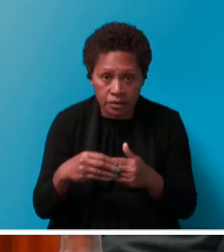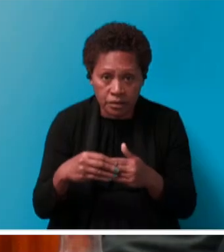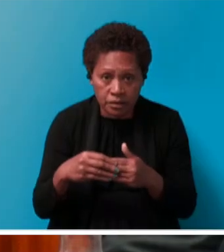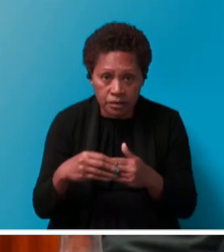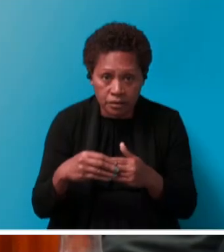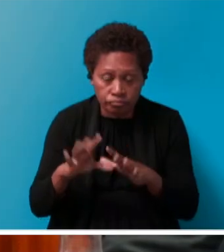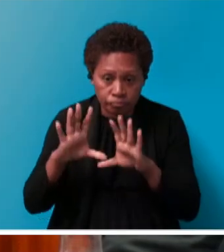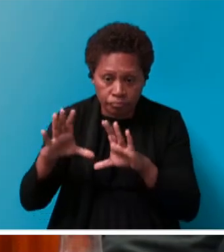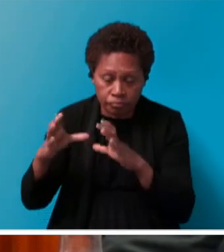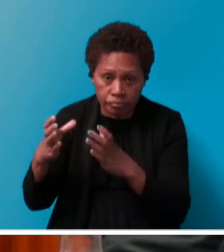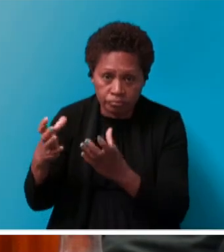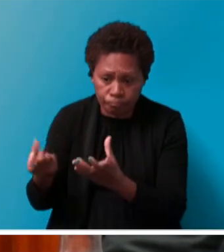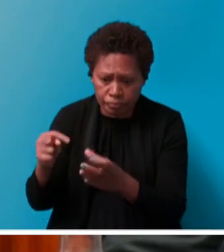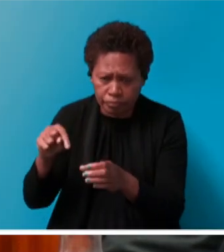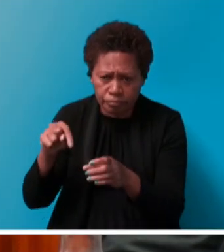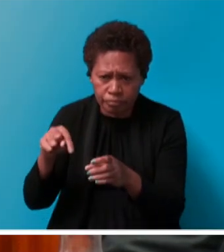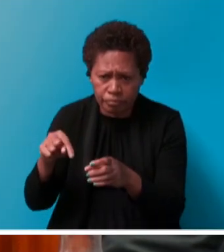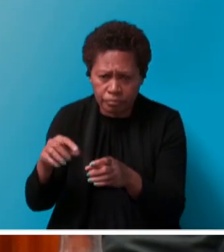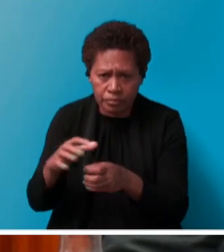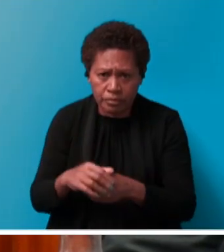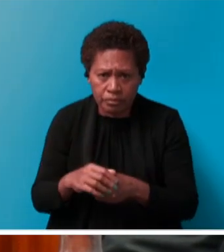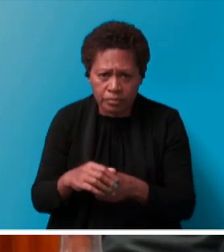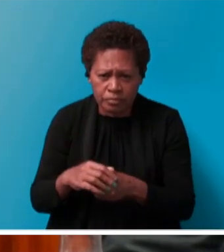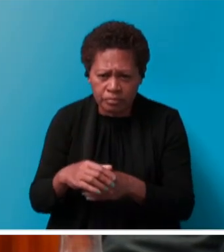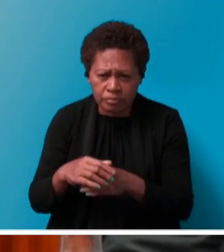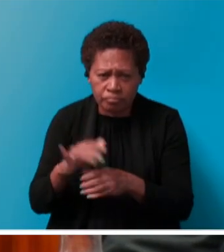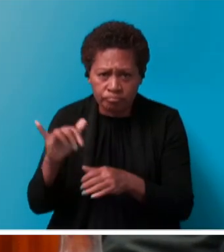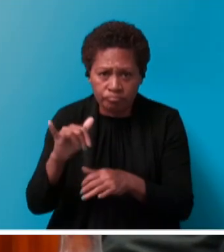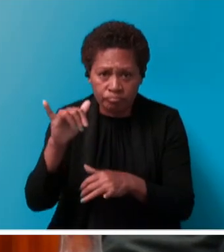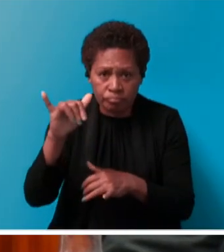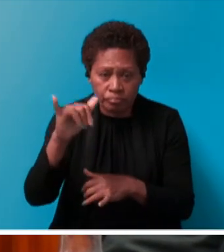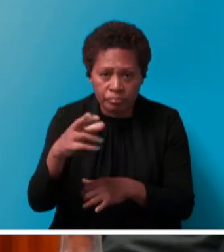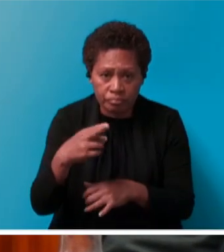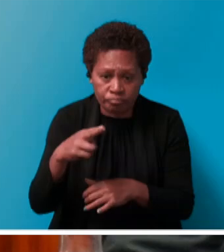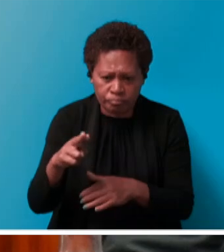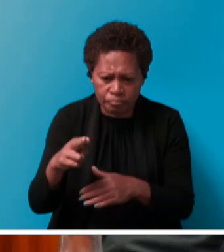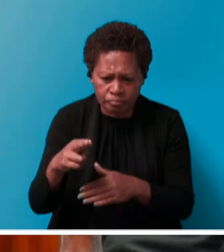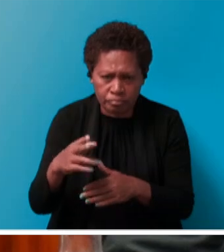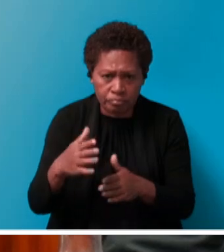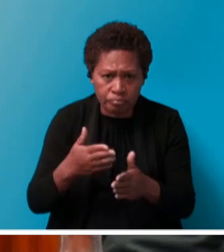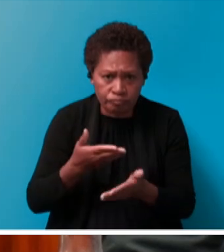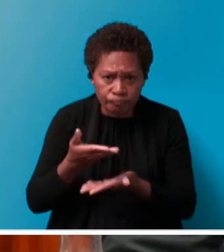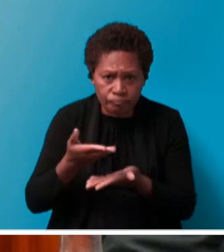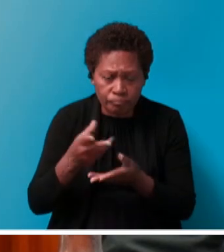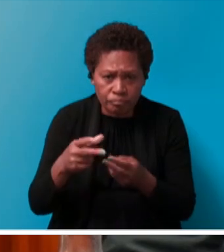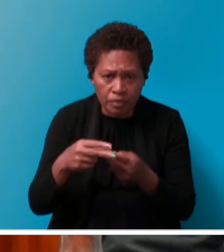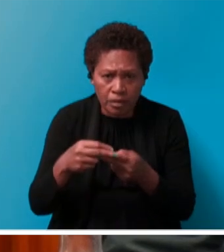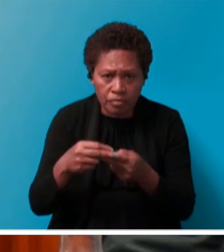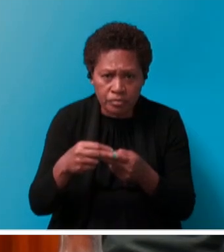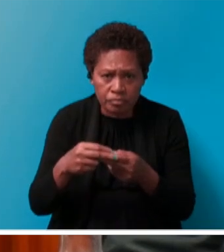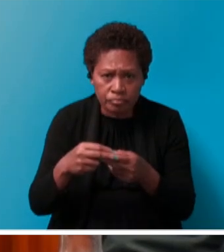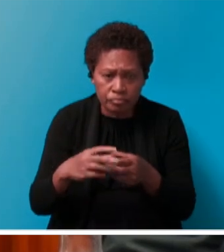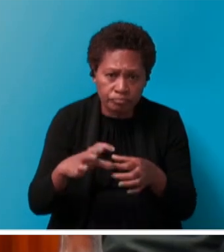Intellectual Property Organization, WIPO, Regional Dialogue. I was ably accompanied by my former